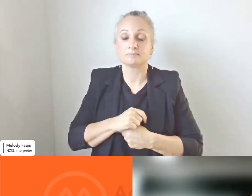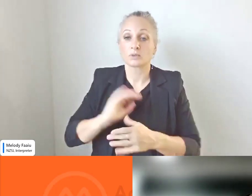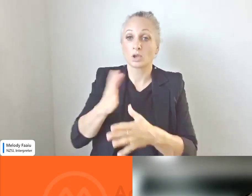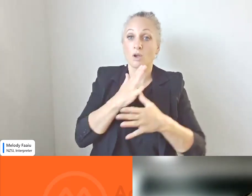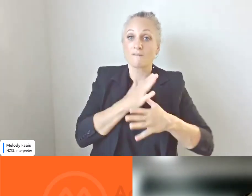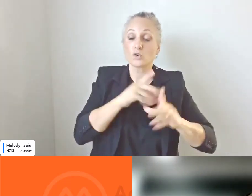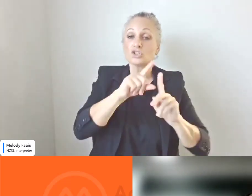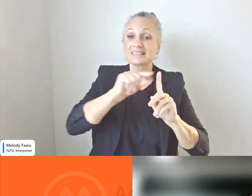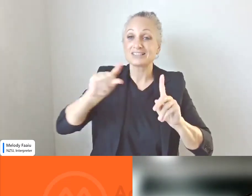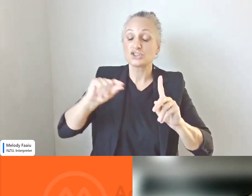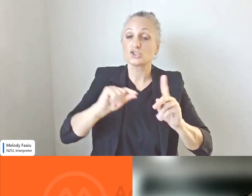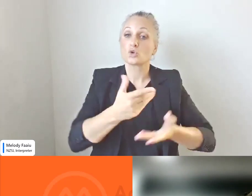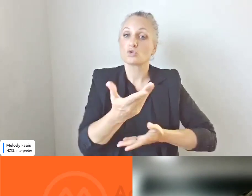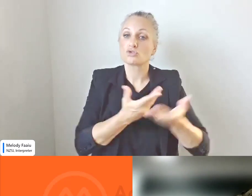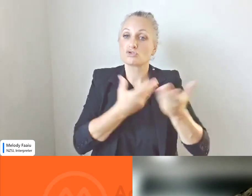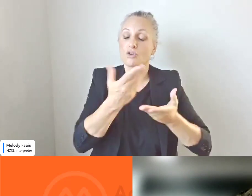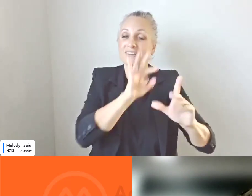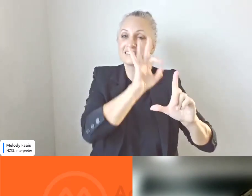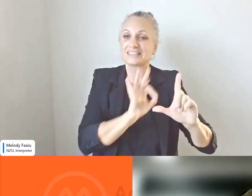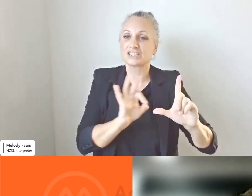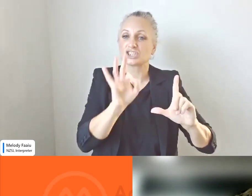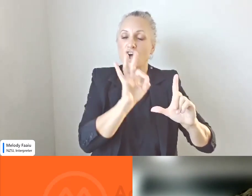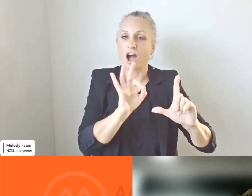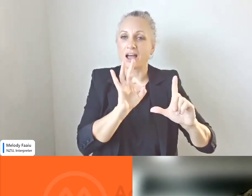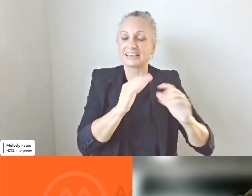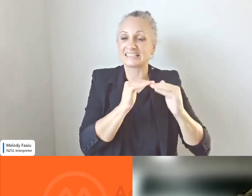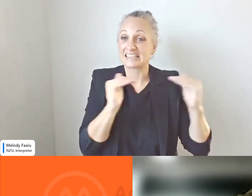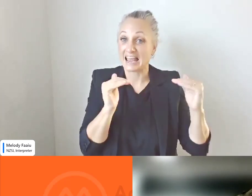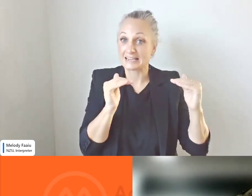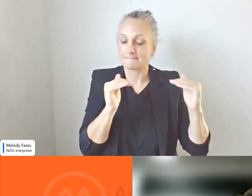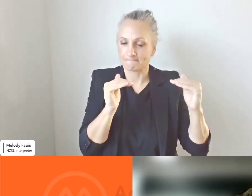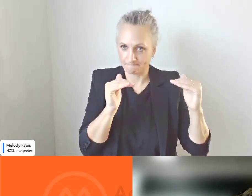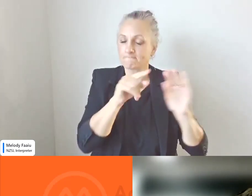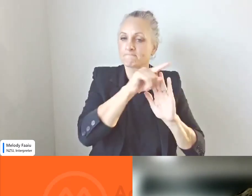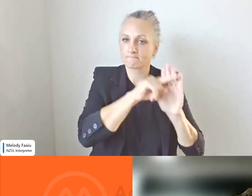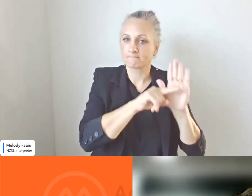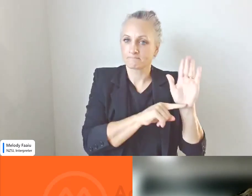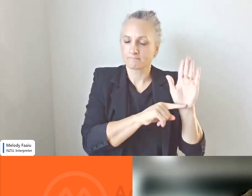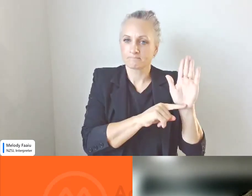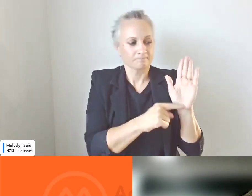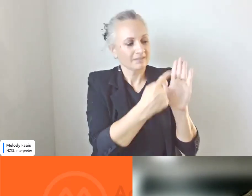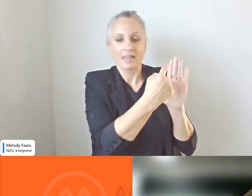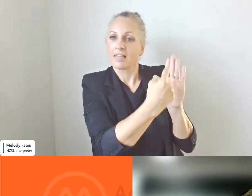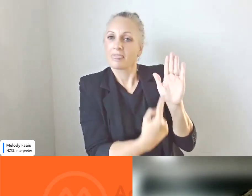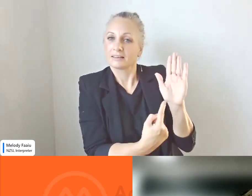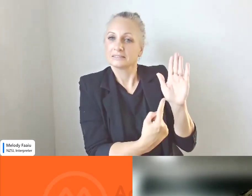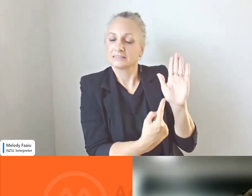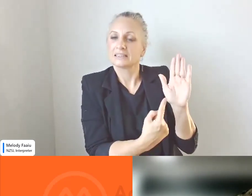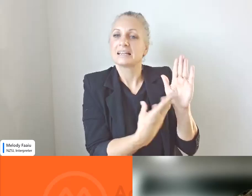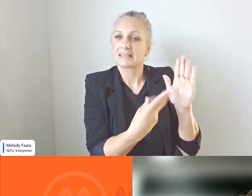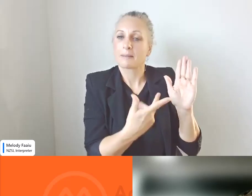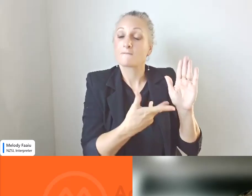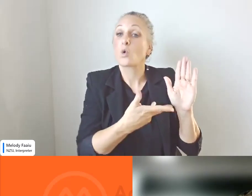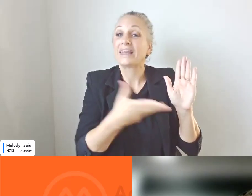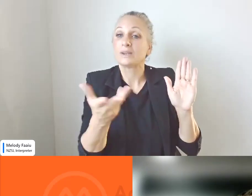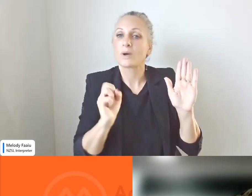Design Standard, which is design thinking for anyone who designs or provides government services. And one